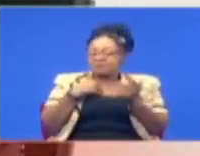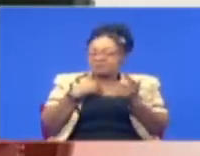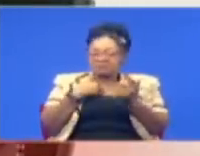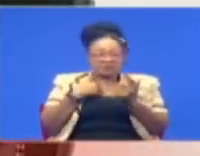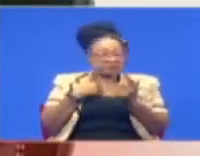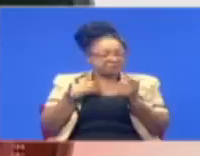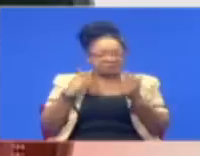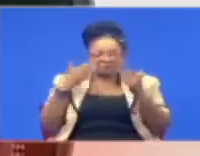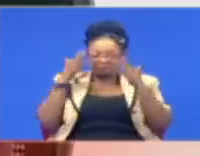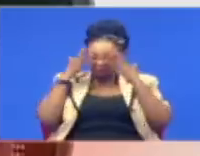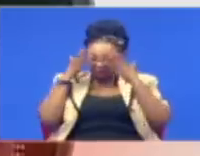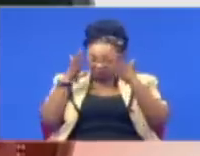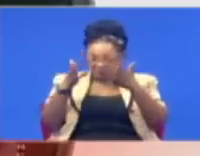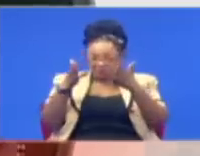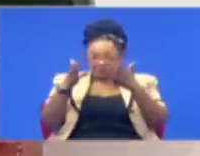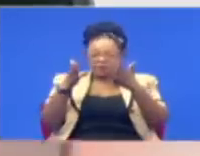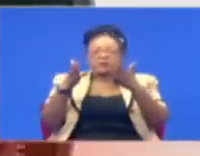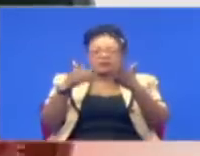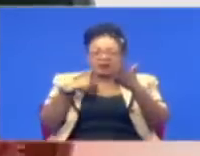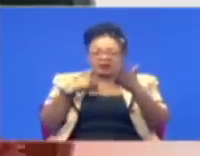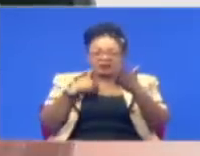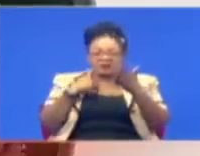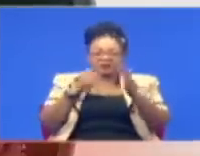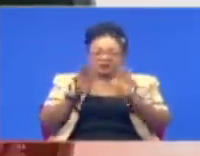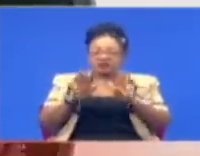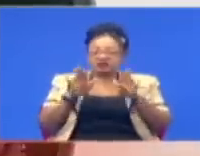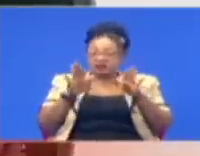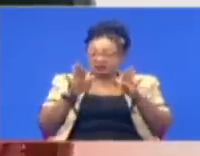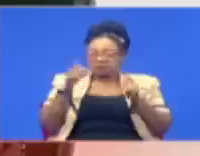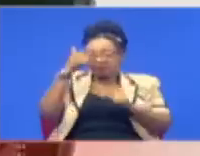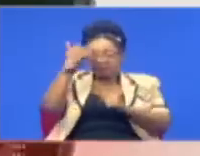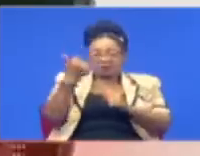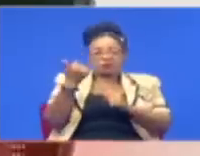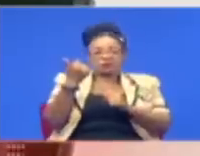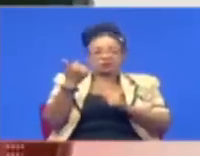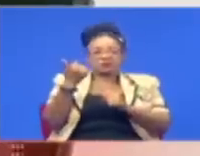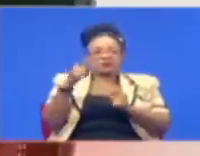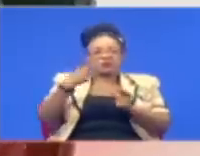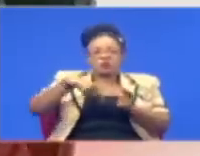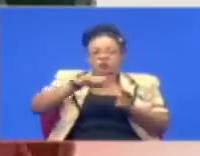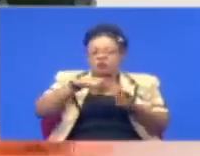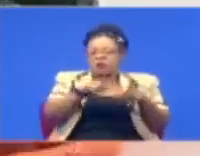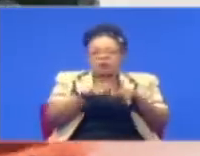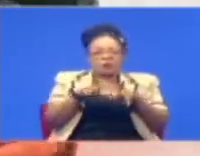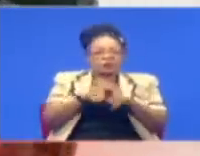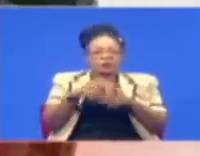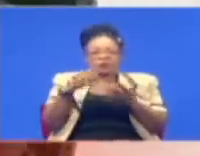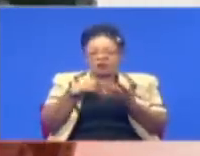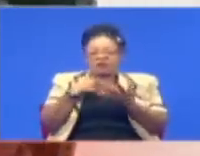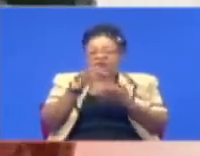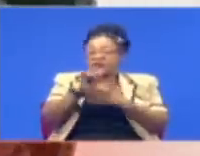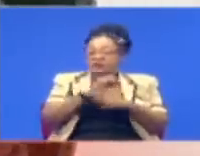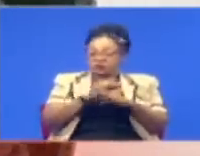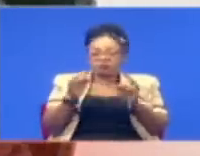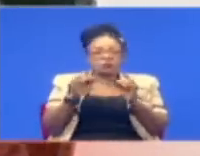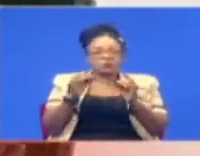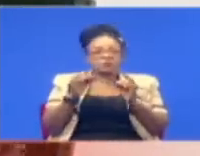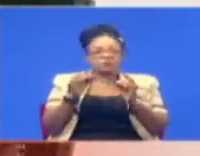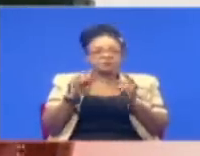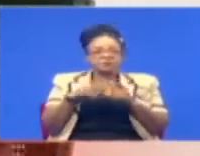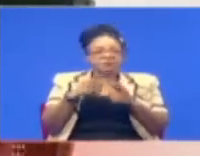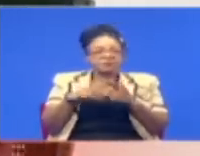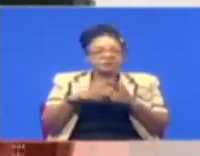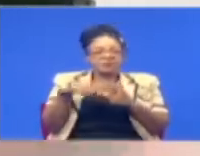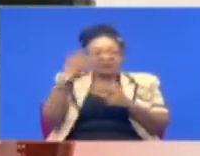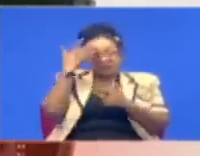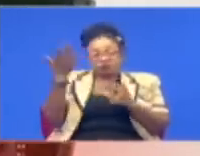culture that had a bit of restraint, because if we do not also have restraint, my lord, then I don't know where